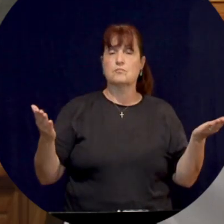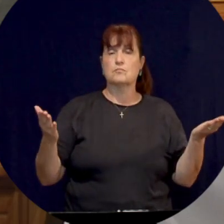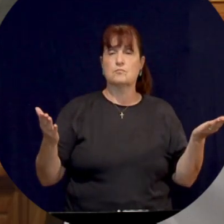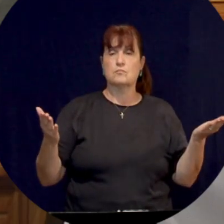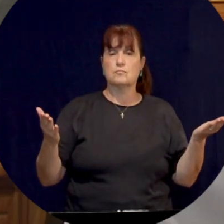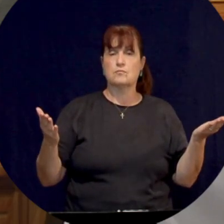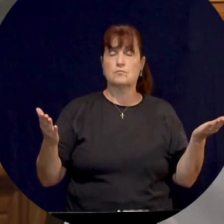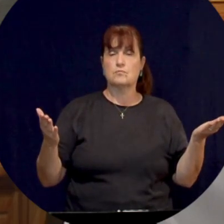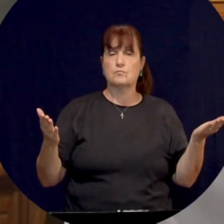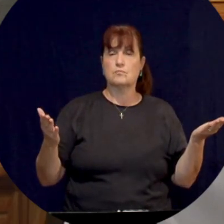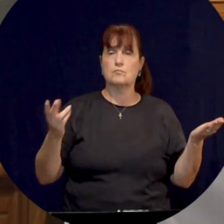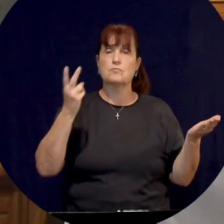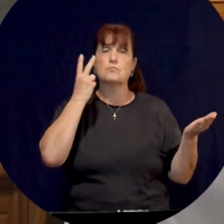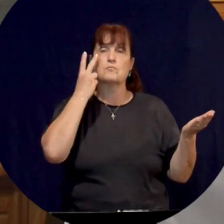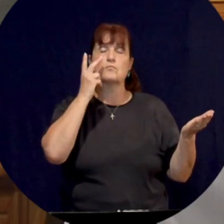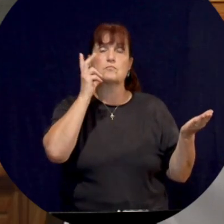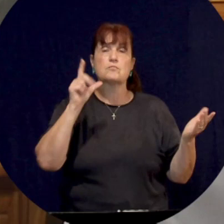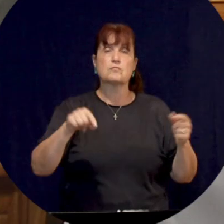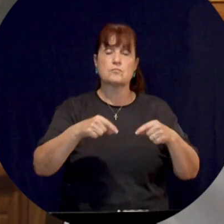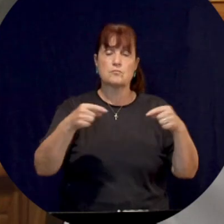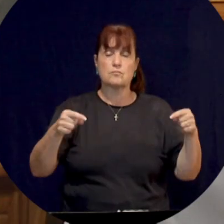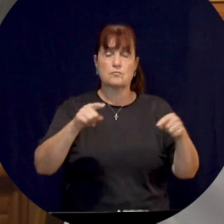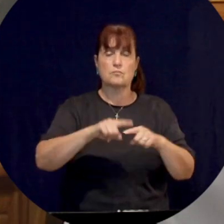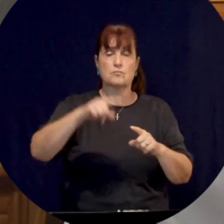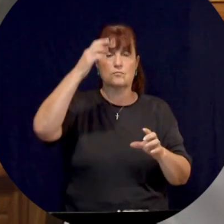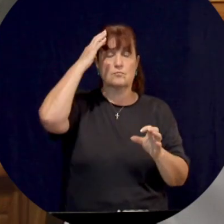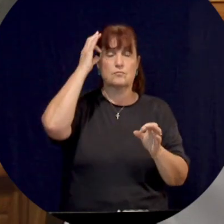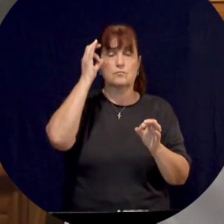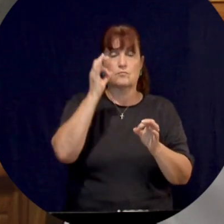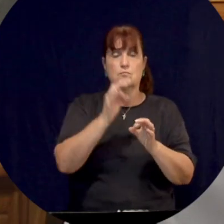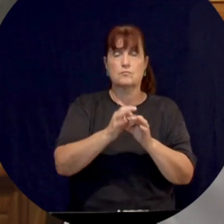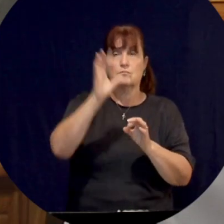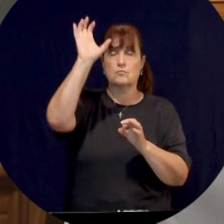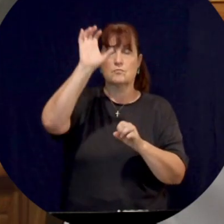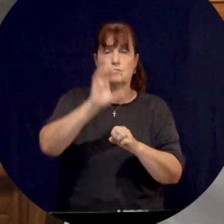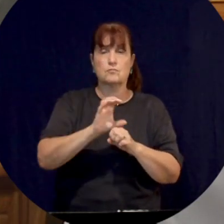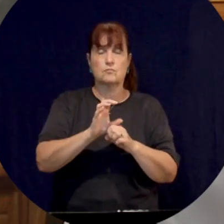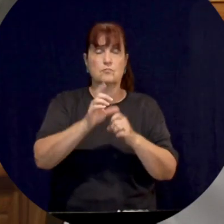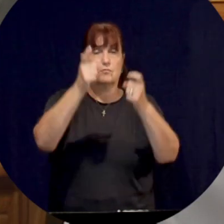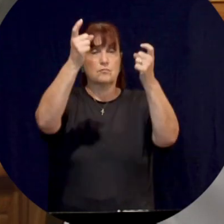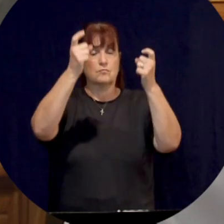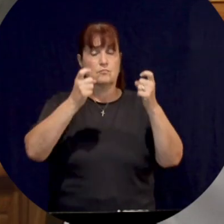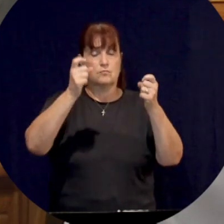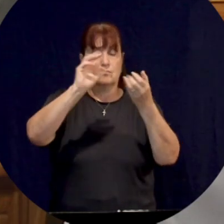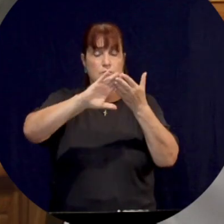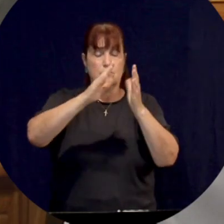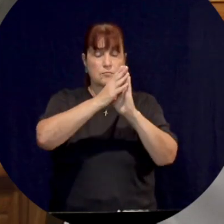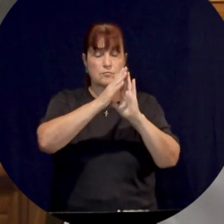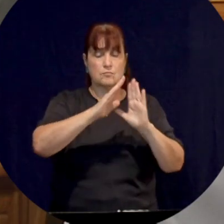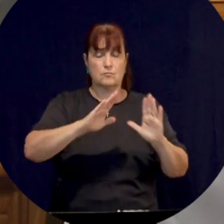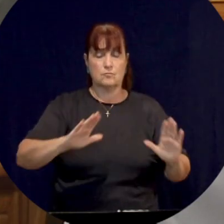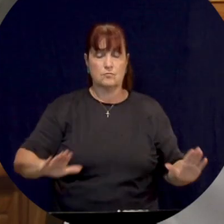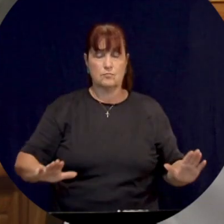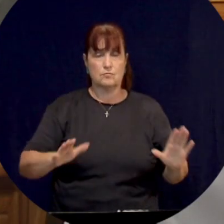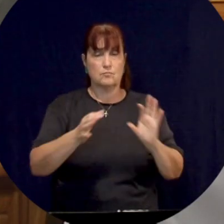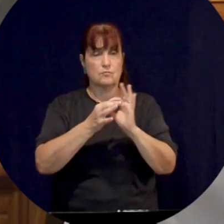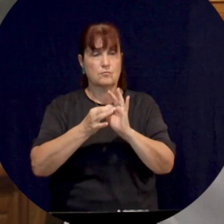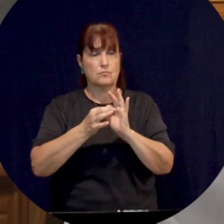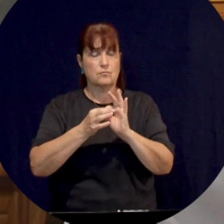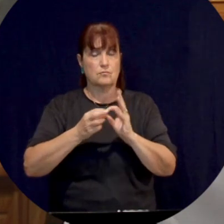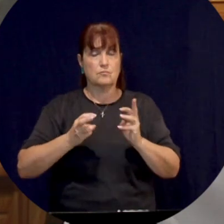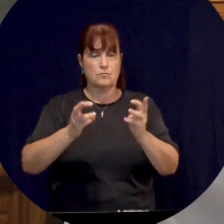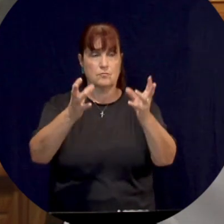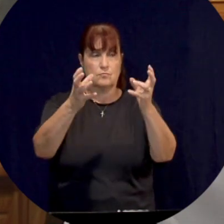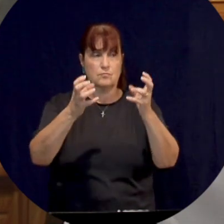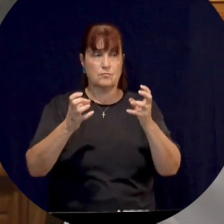leave you, my peace I give you. Look not on our sins, but on the faith of your church, and graciously grant her